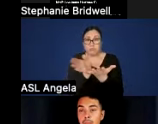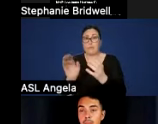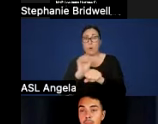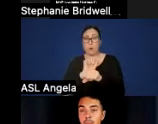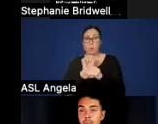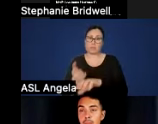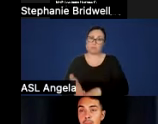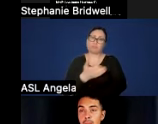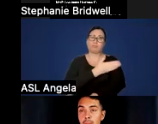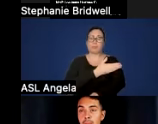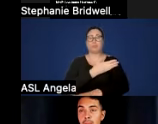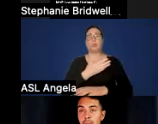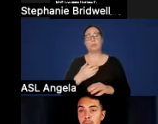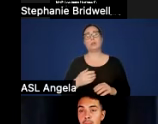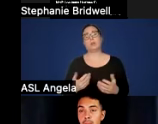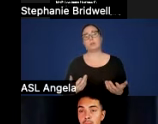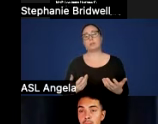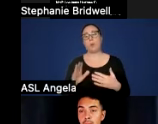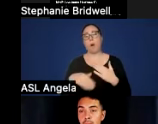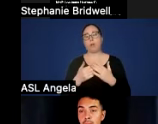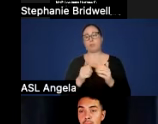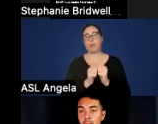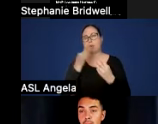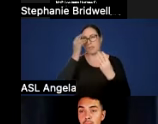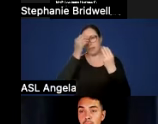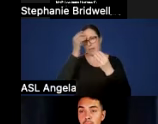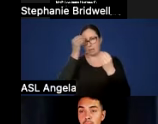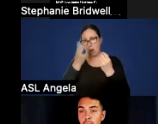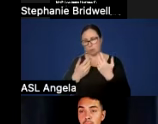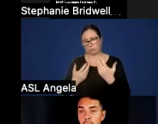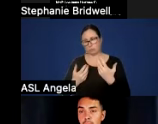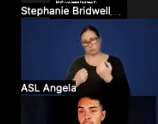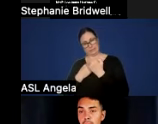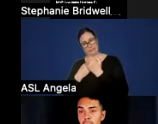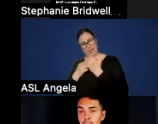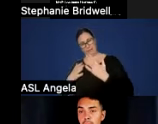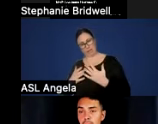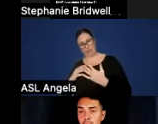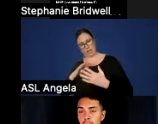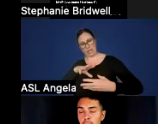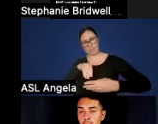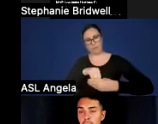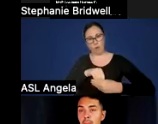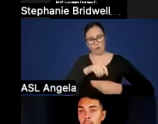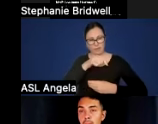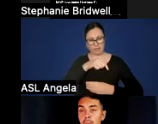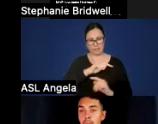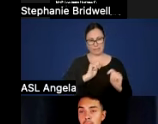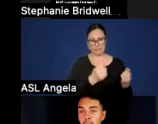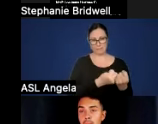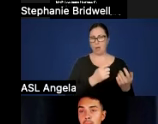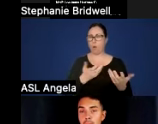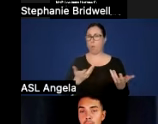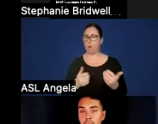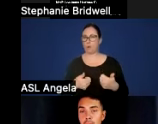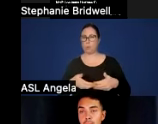together, thinking about, as an advocate, as part of that team, what are some ways that you can be supportive?